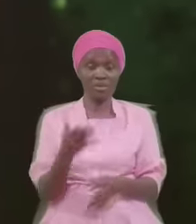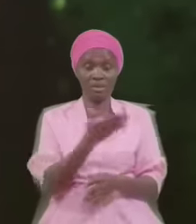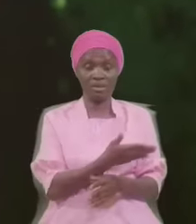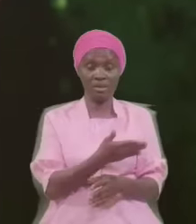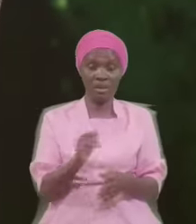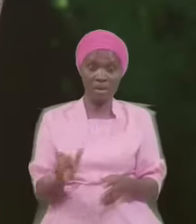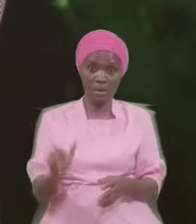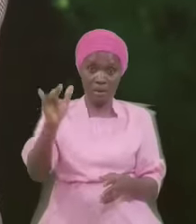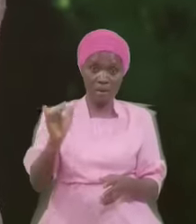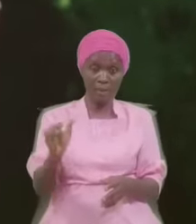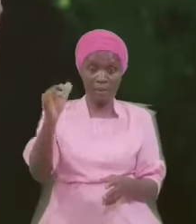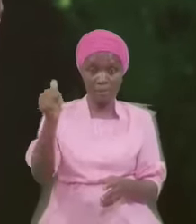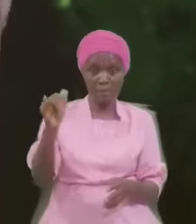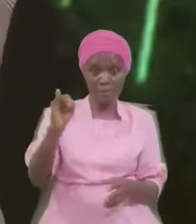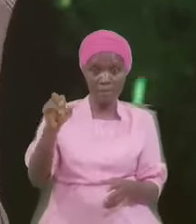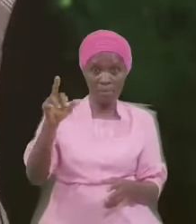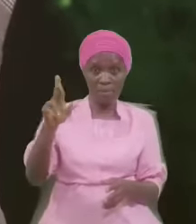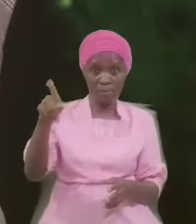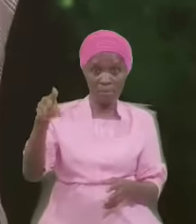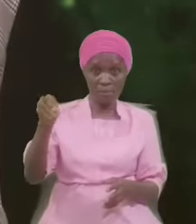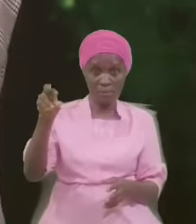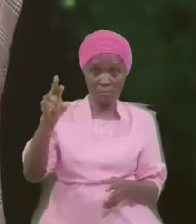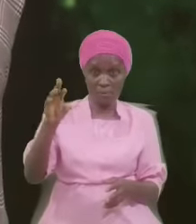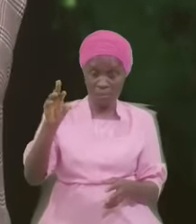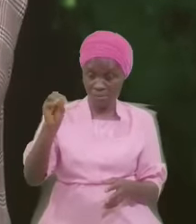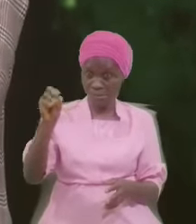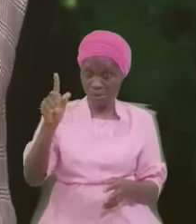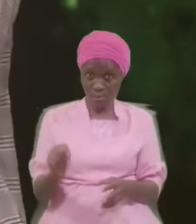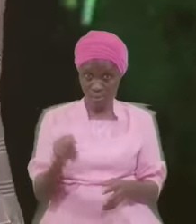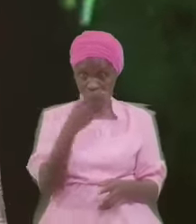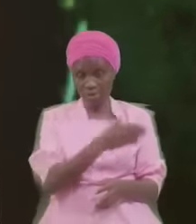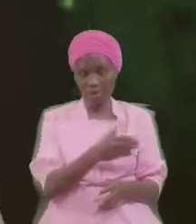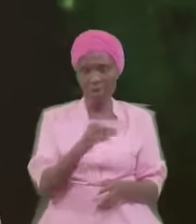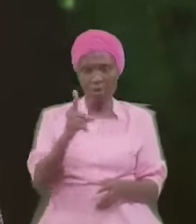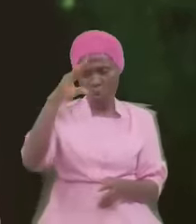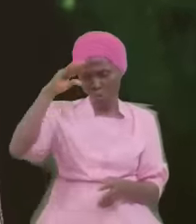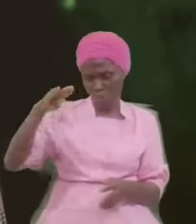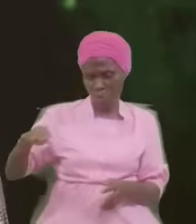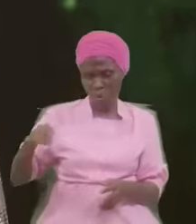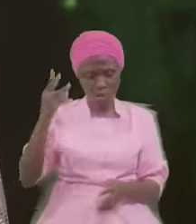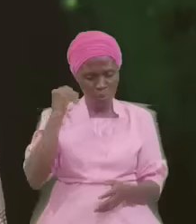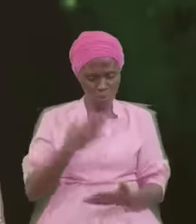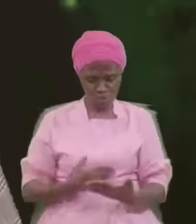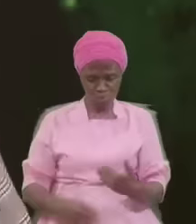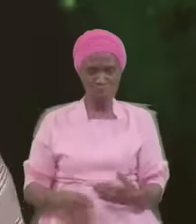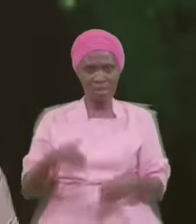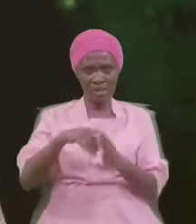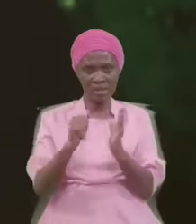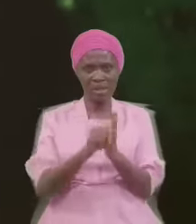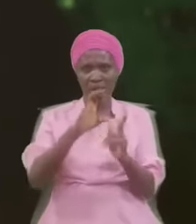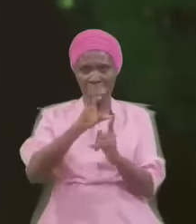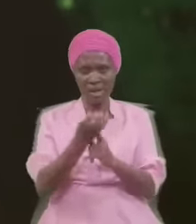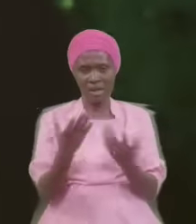and 23 years of age, he was born in this condition. Hands paralyzed,